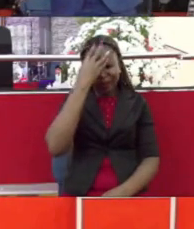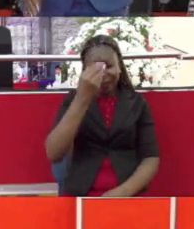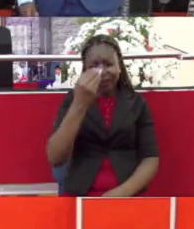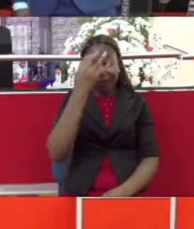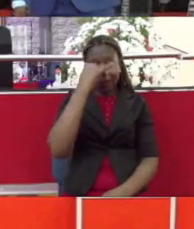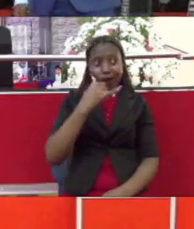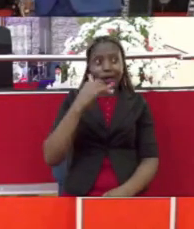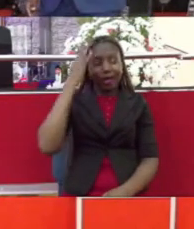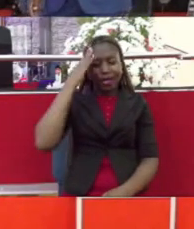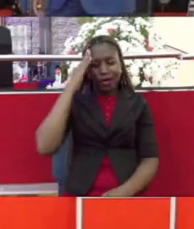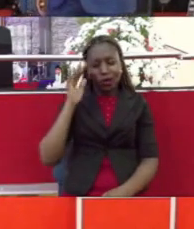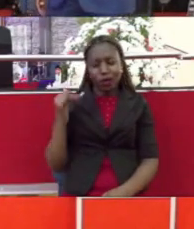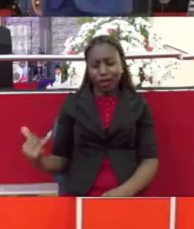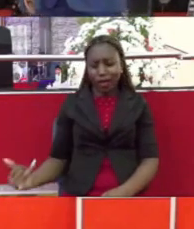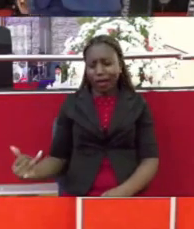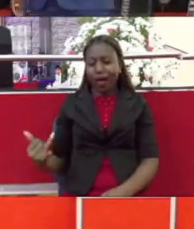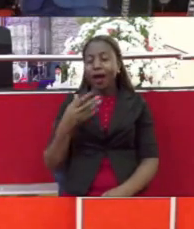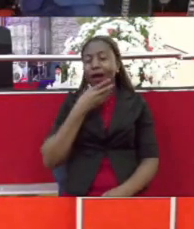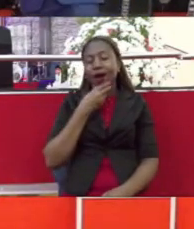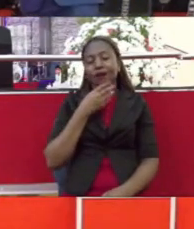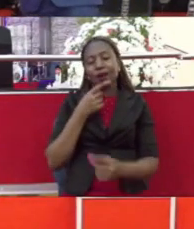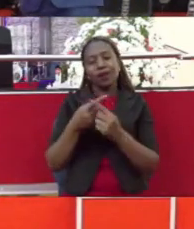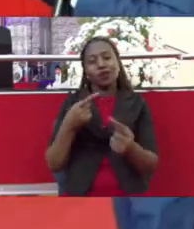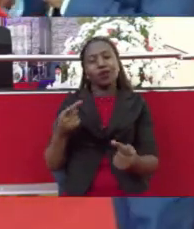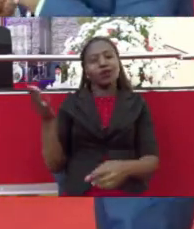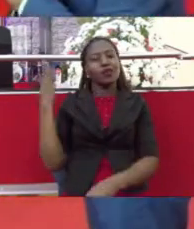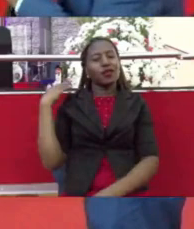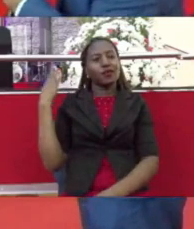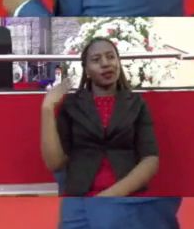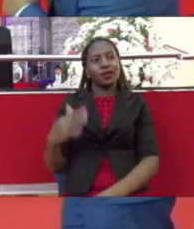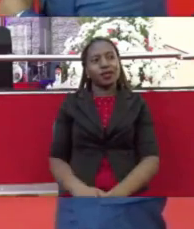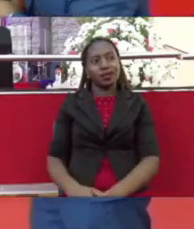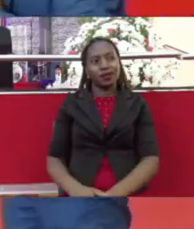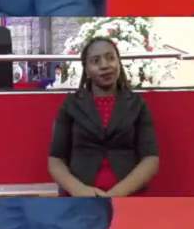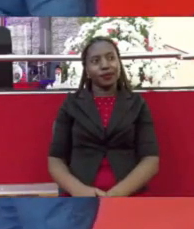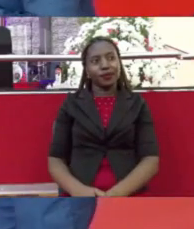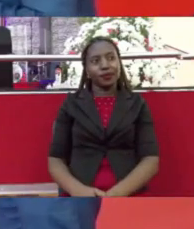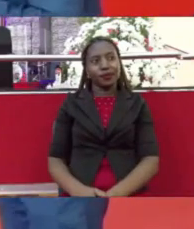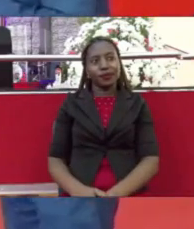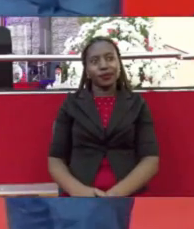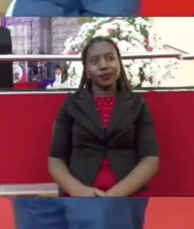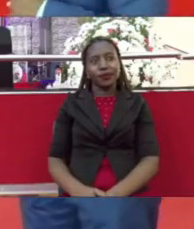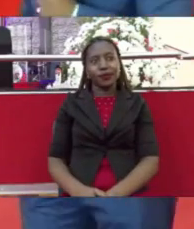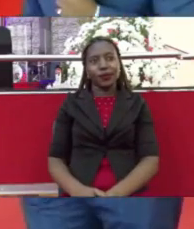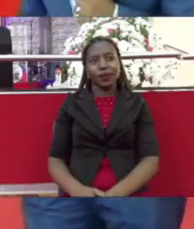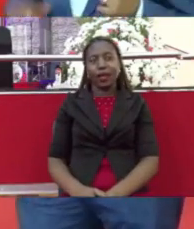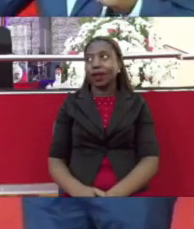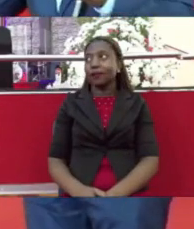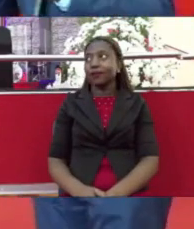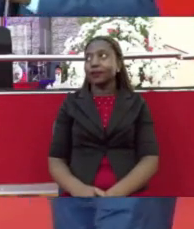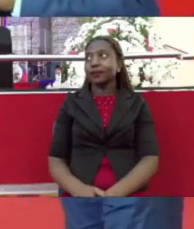mdogo. And he said something unchristian. Na alisema kitu ambacho si cha Ukristo. And he said, "Wewe mke kutanyo kwa."